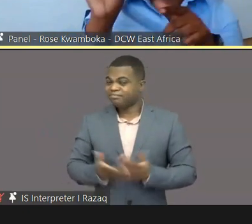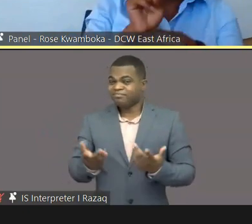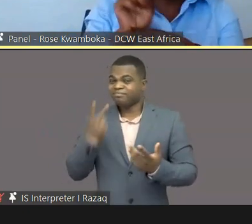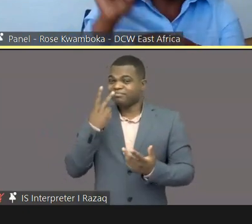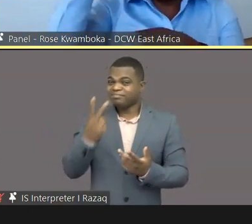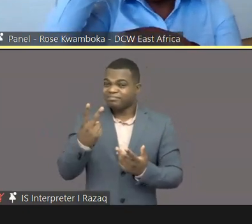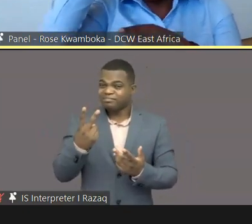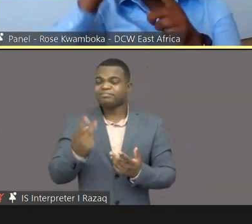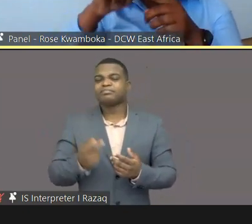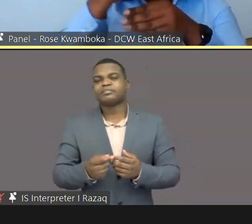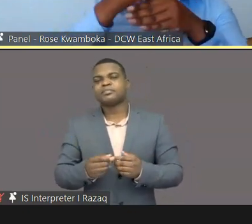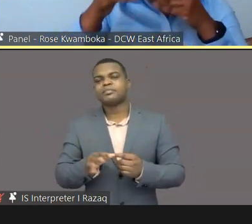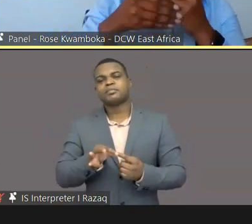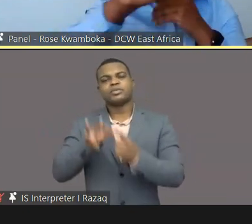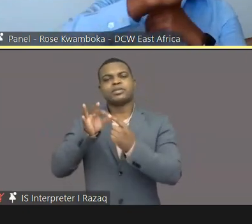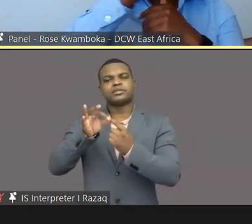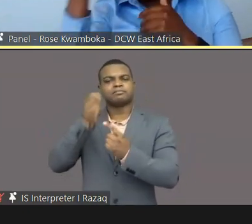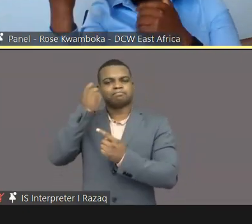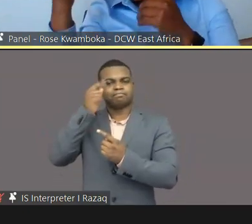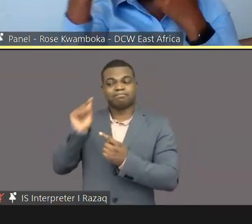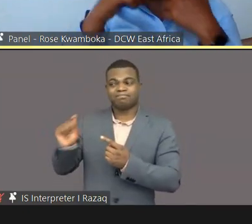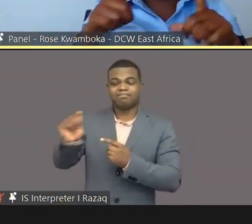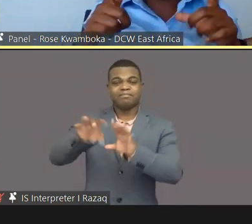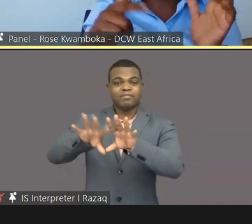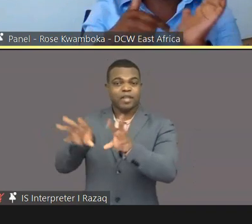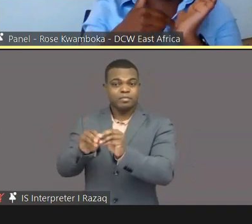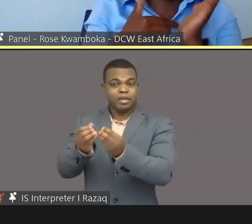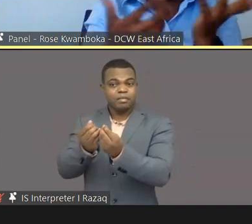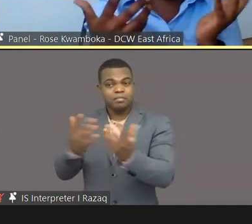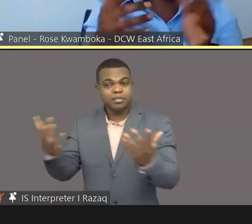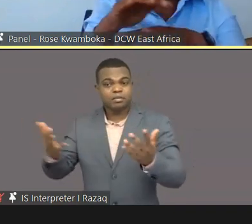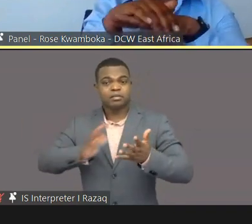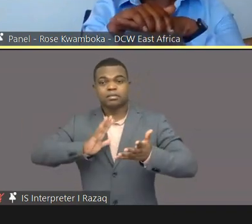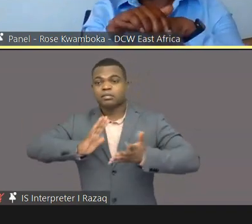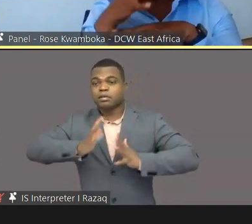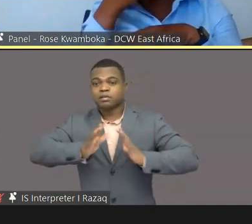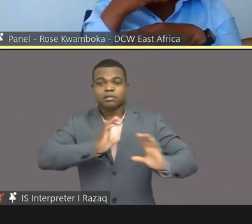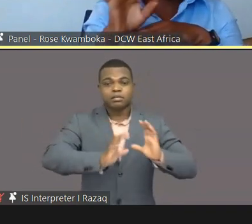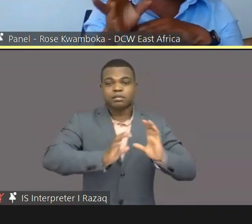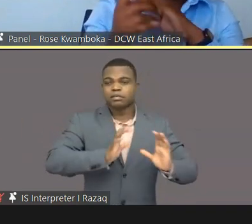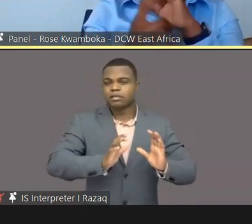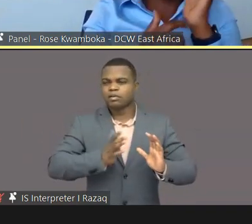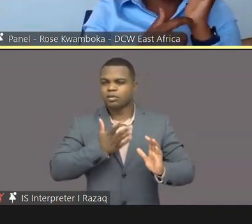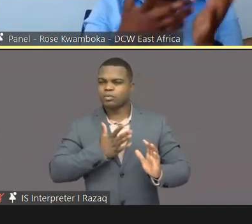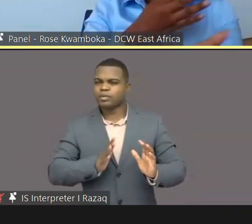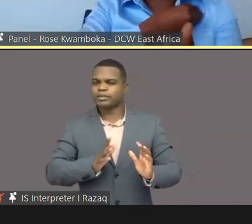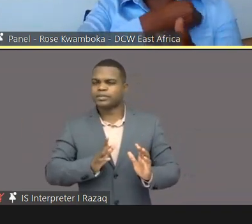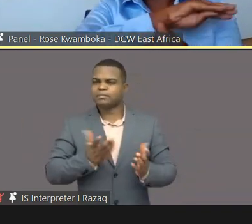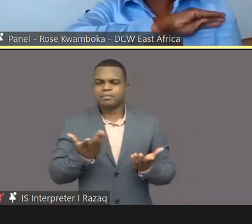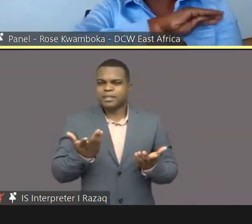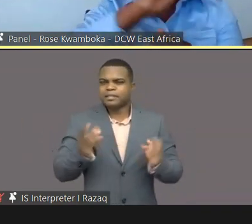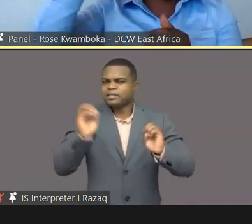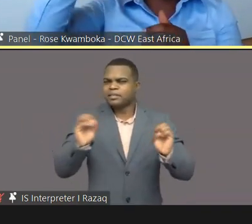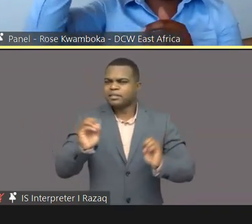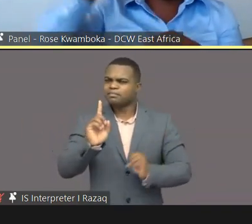first, they can use the knowledge to build on any other language. For instance, English, French,